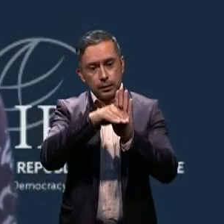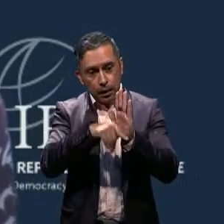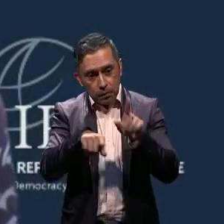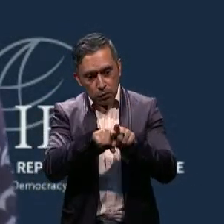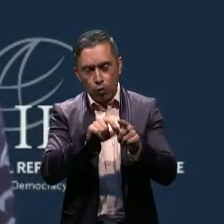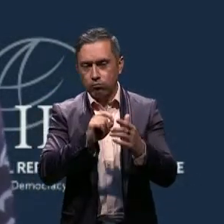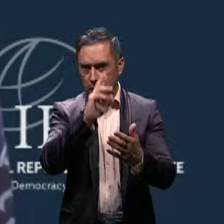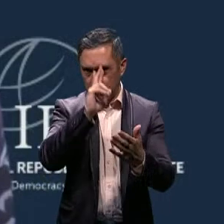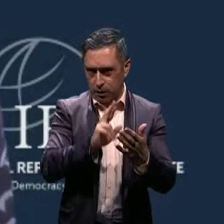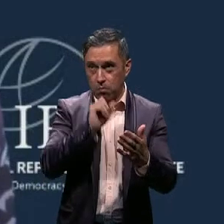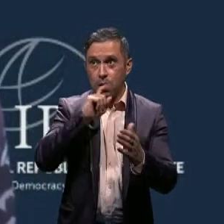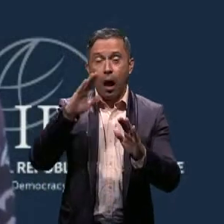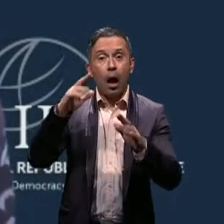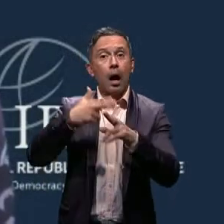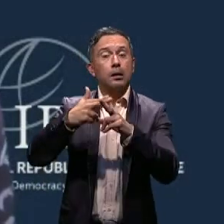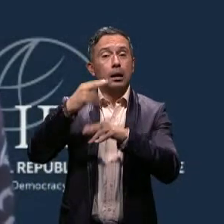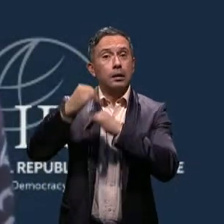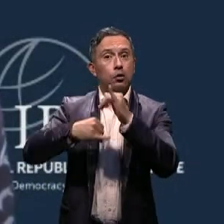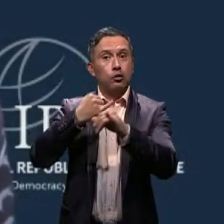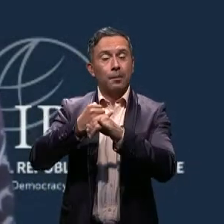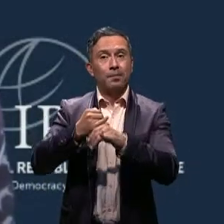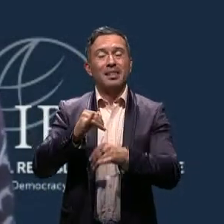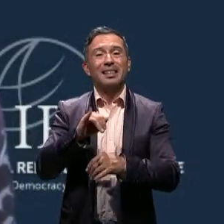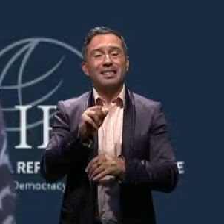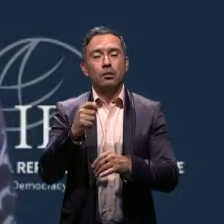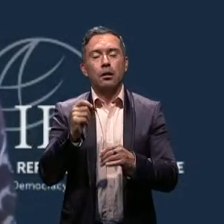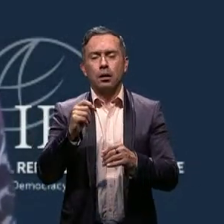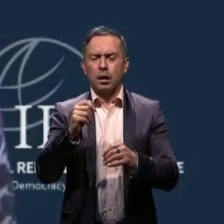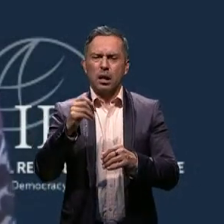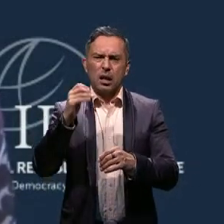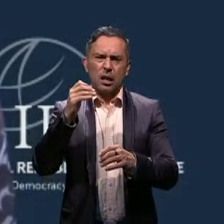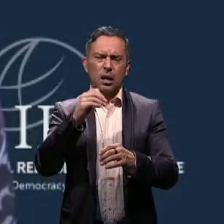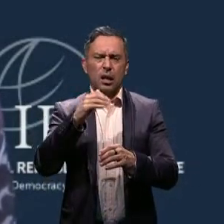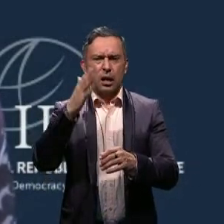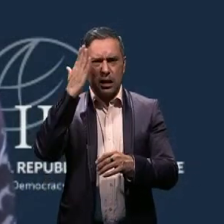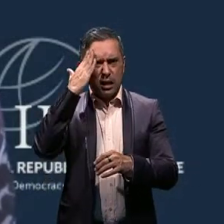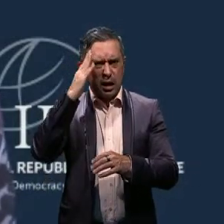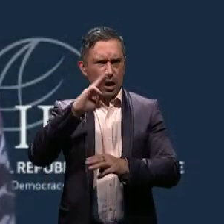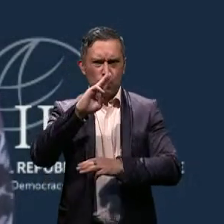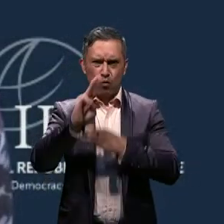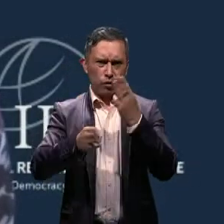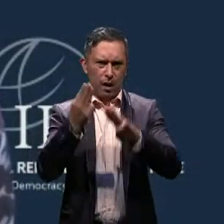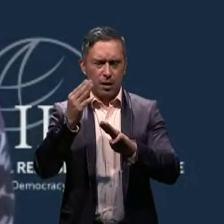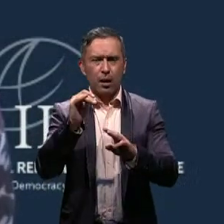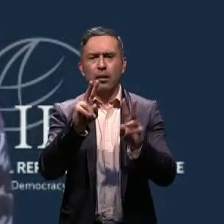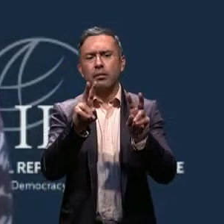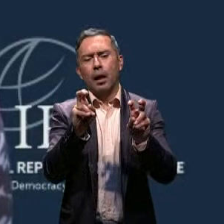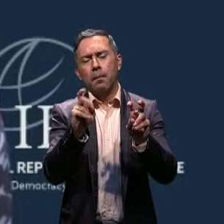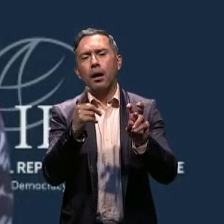and the international standards. IRI is one of the worldwide leaders regarding